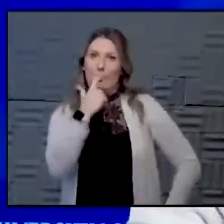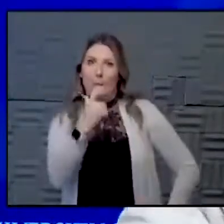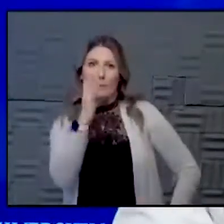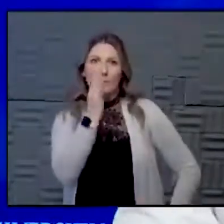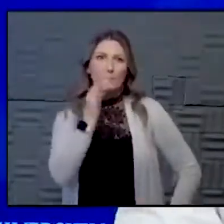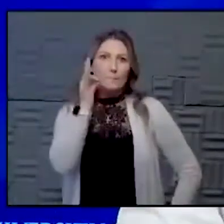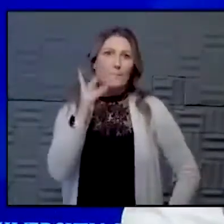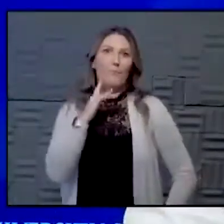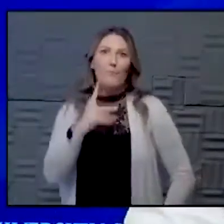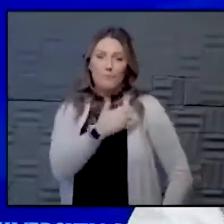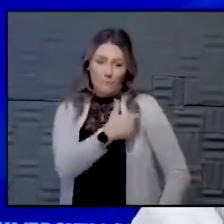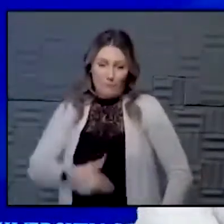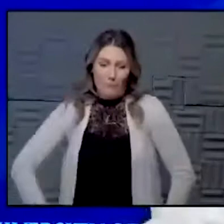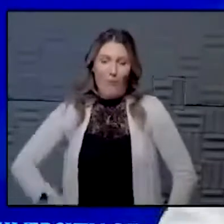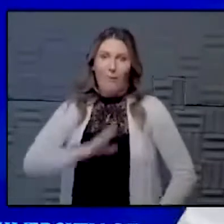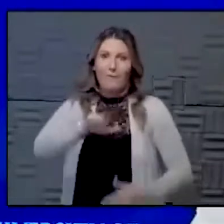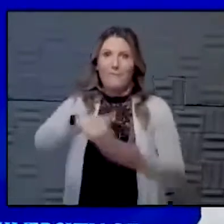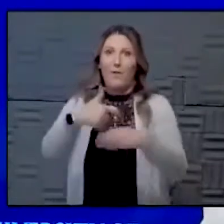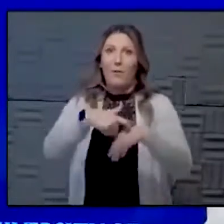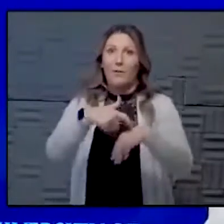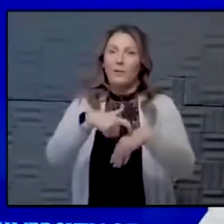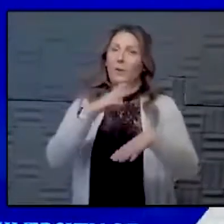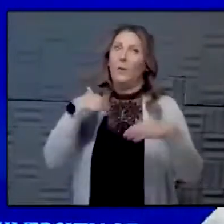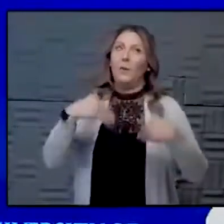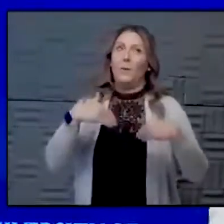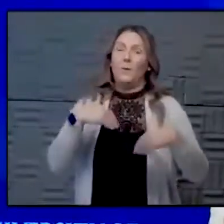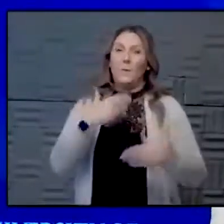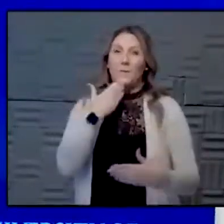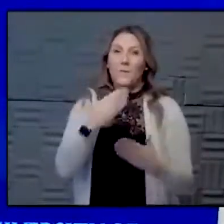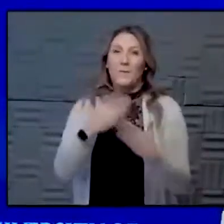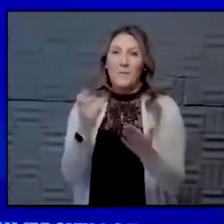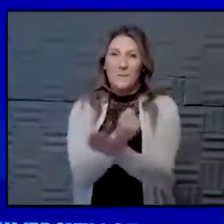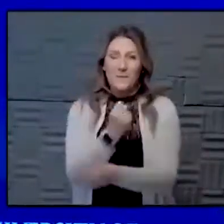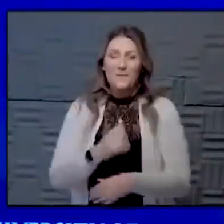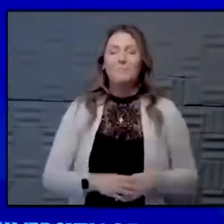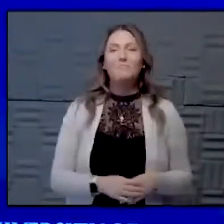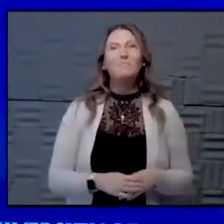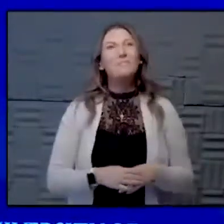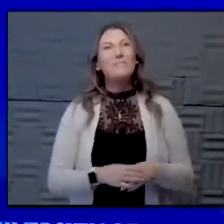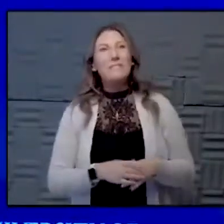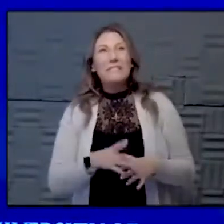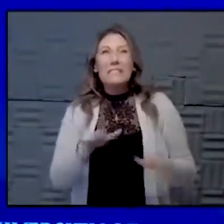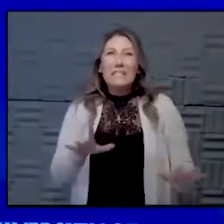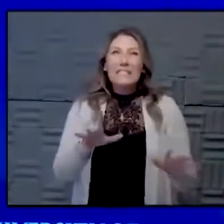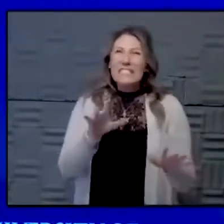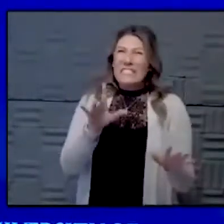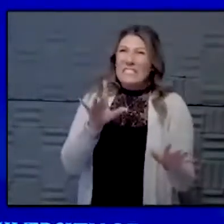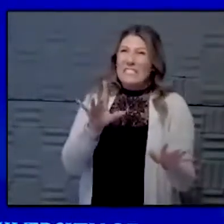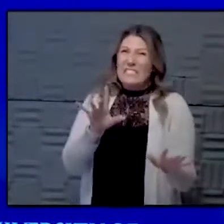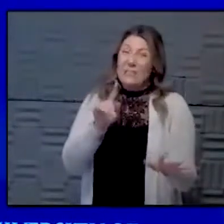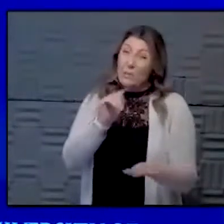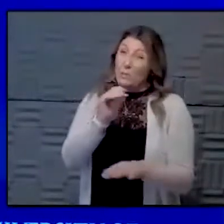time, and so that was a good win. So, is it too soon? Great